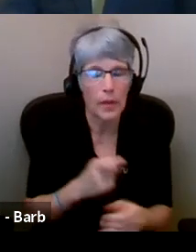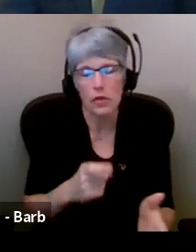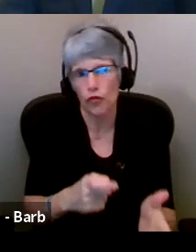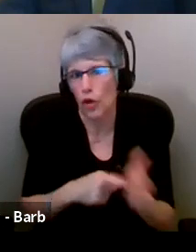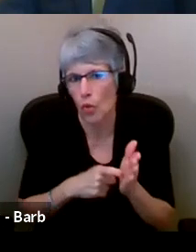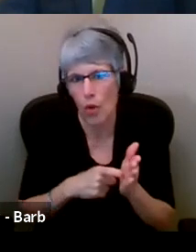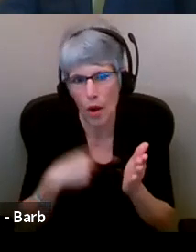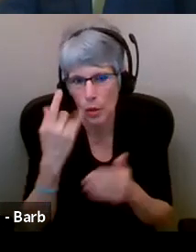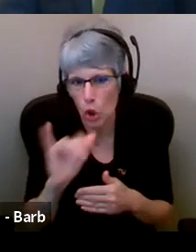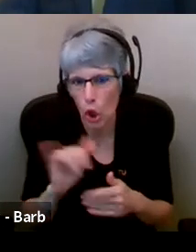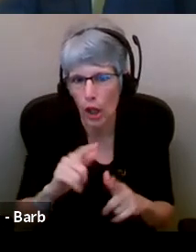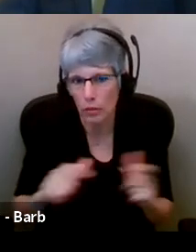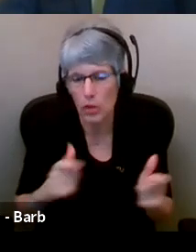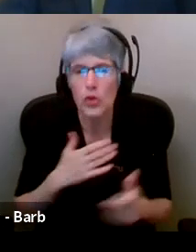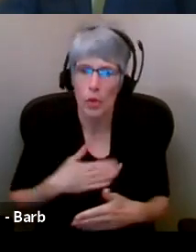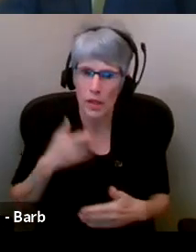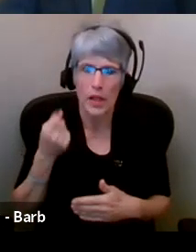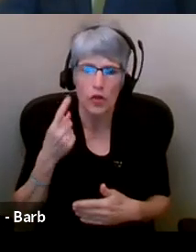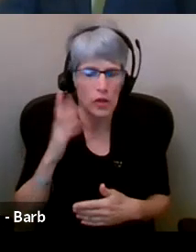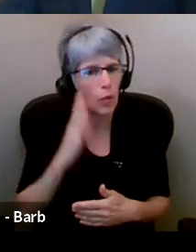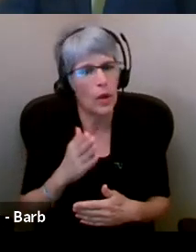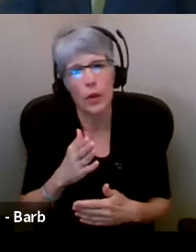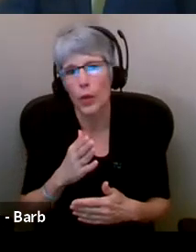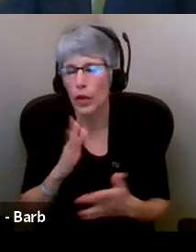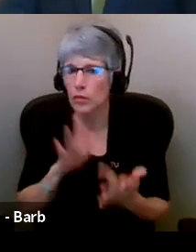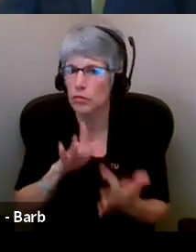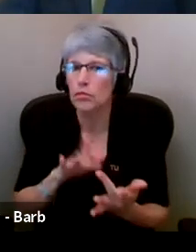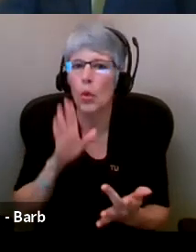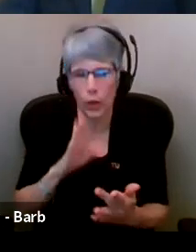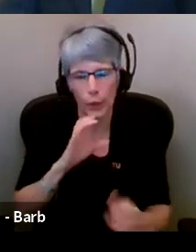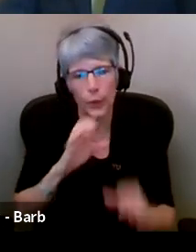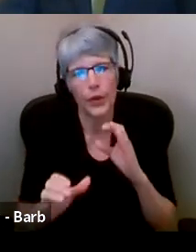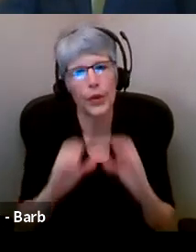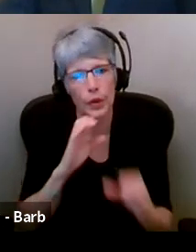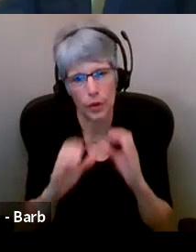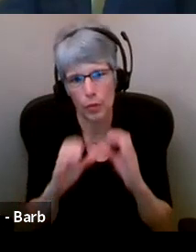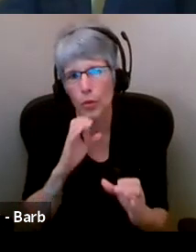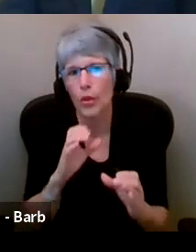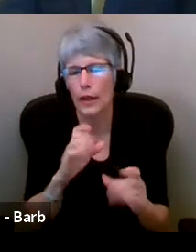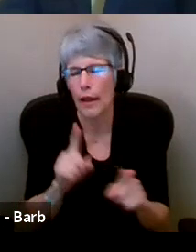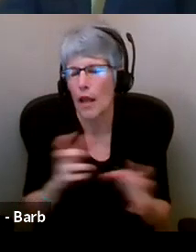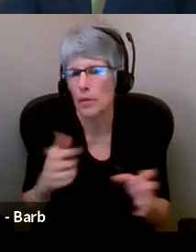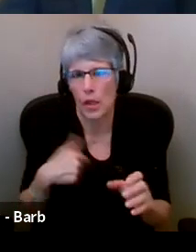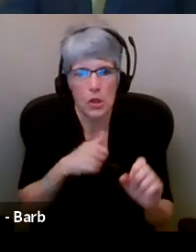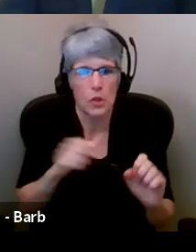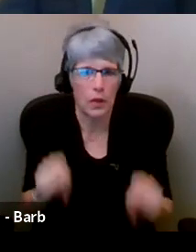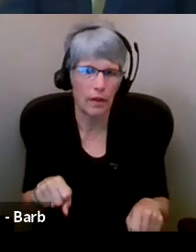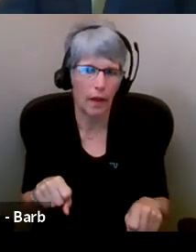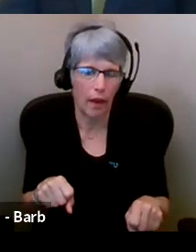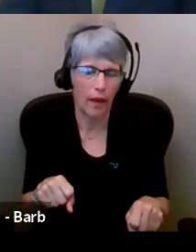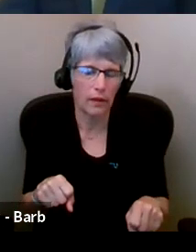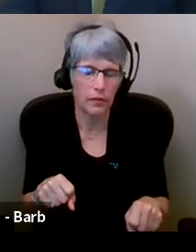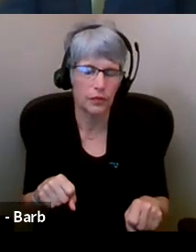So please understand the fact that we will stay close and we will communicate as much as we possibly can